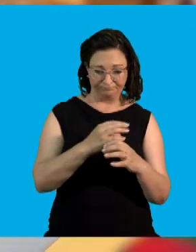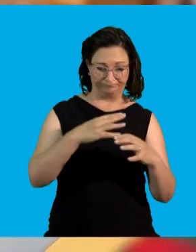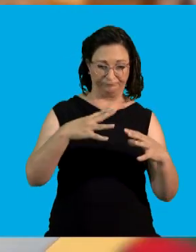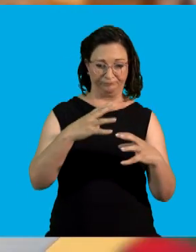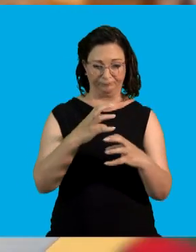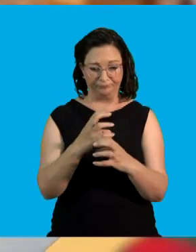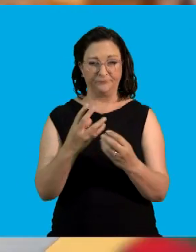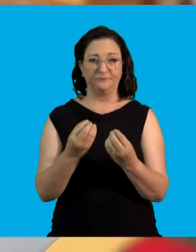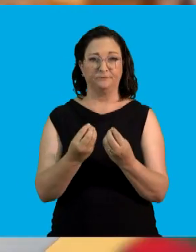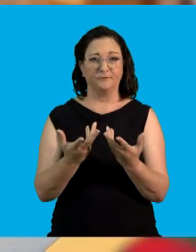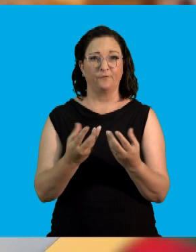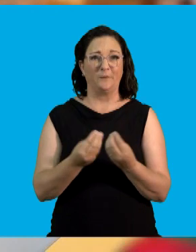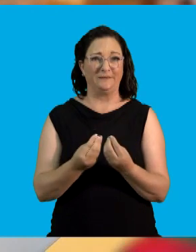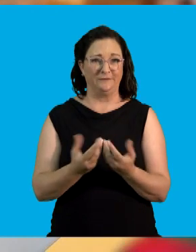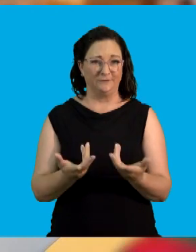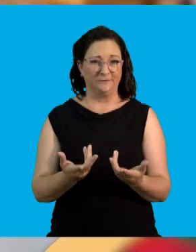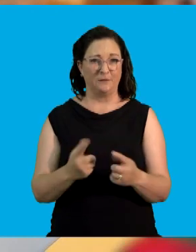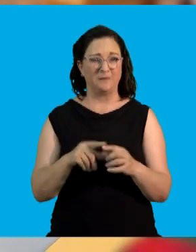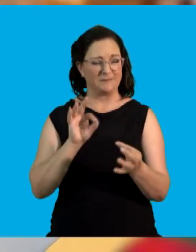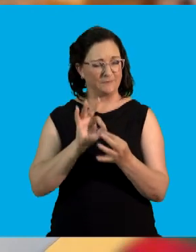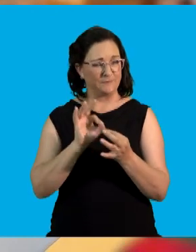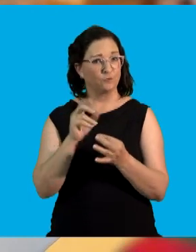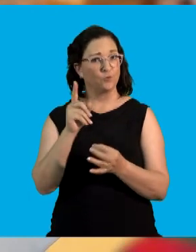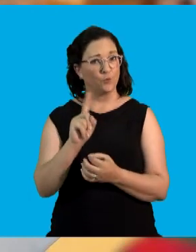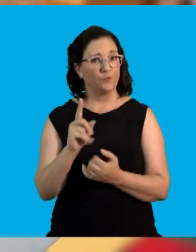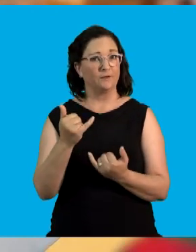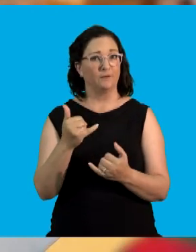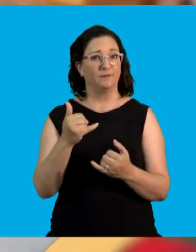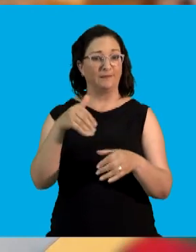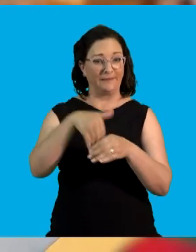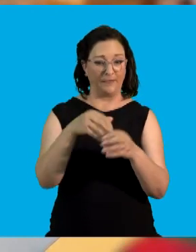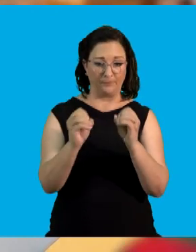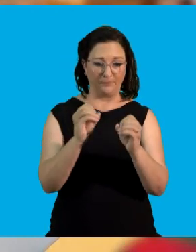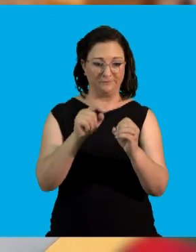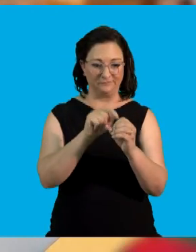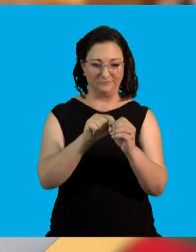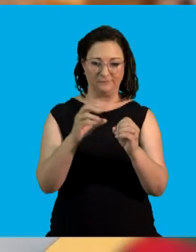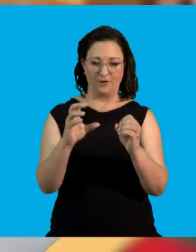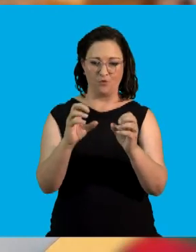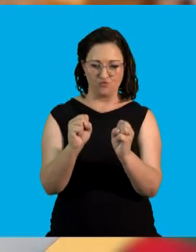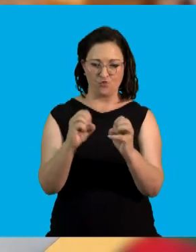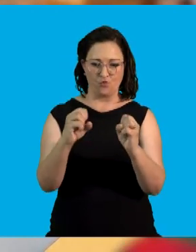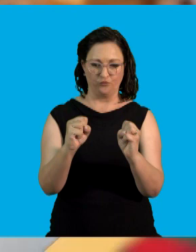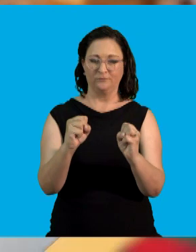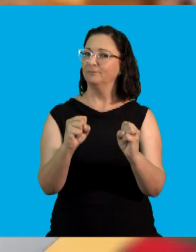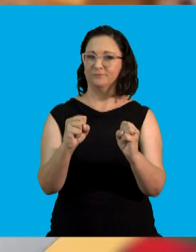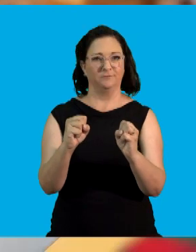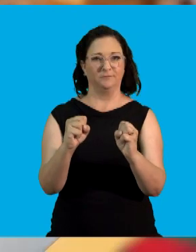about the expansion and the contraction of material, specifically and most importantly, that the particles themselves, they do